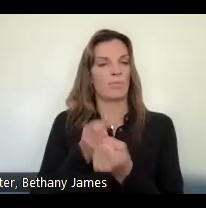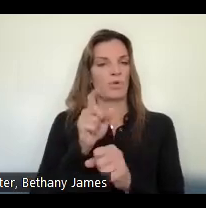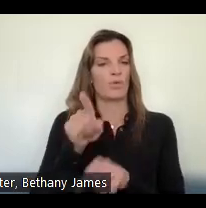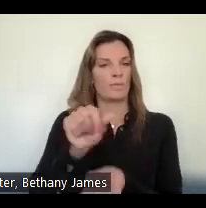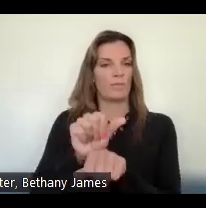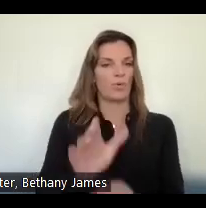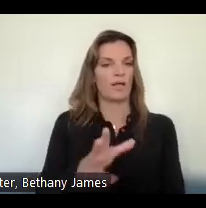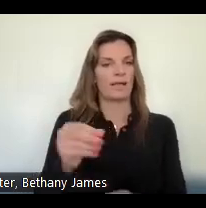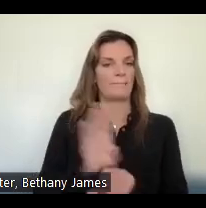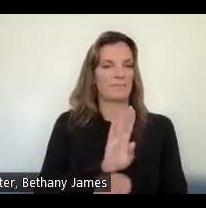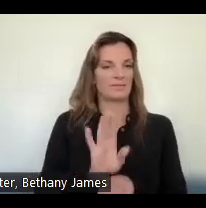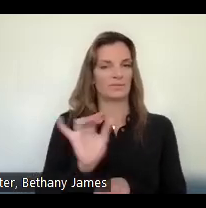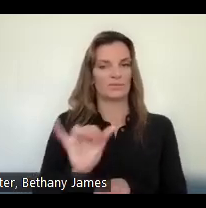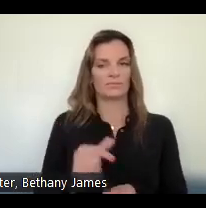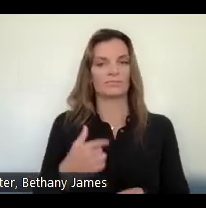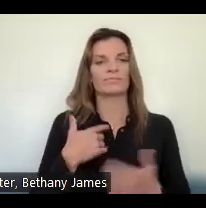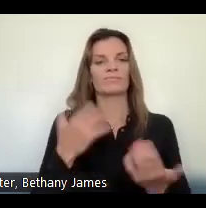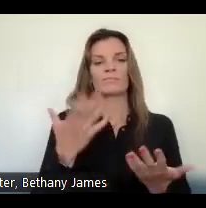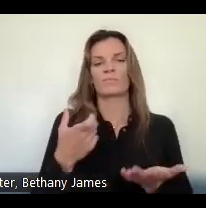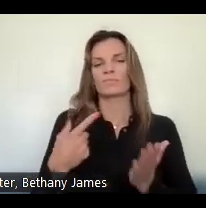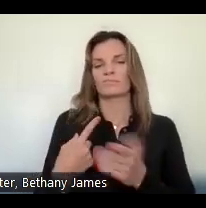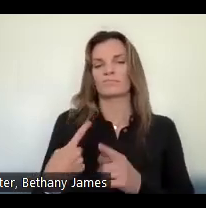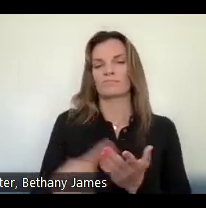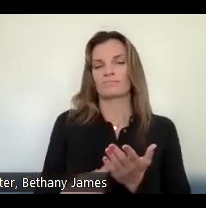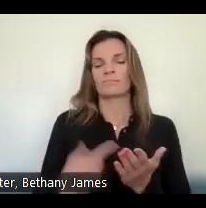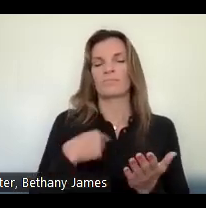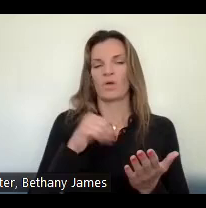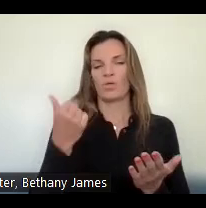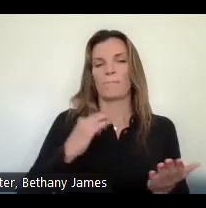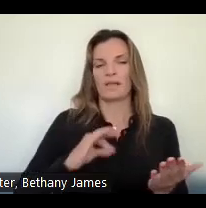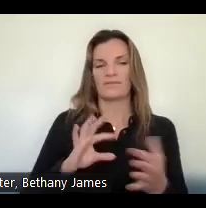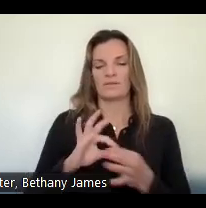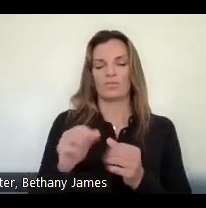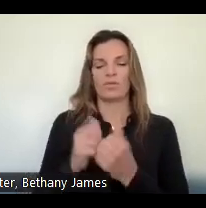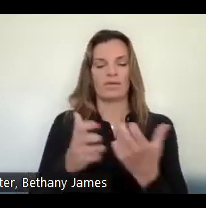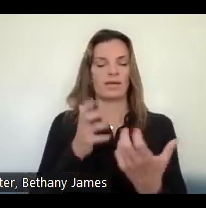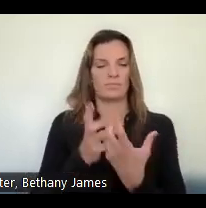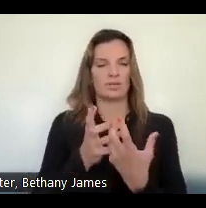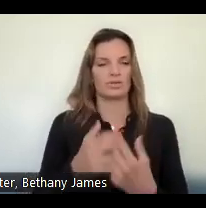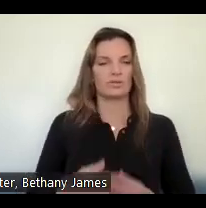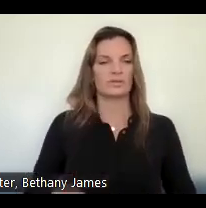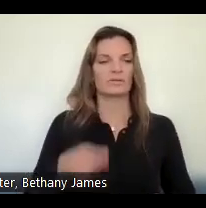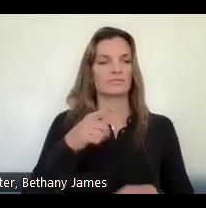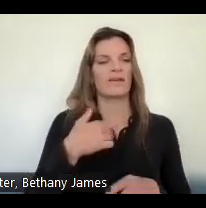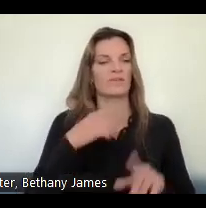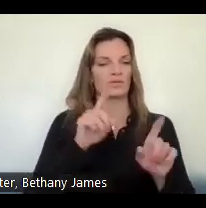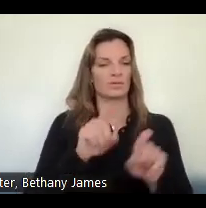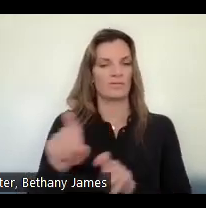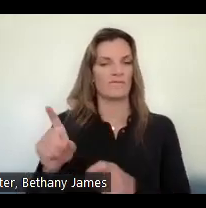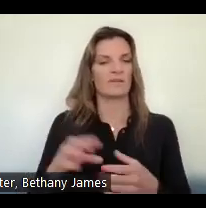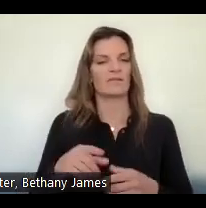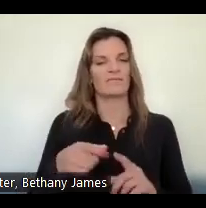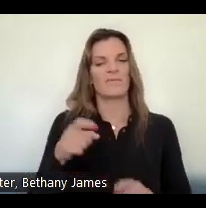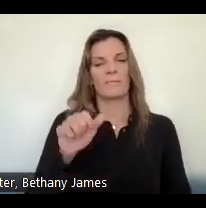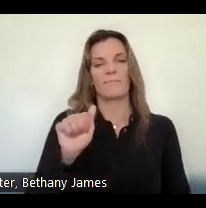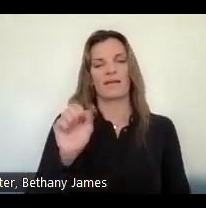business. And I did want to highlight there's other benefits associated with accommodations as well. This is from a survey from Ask Jan that